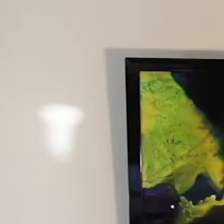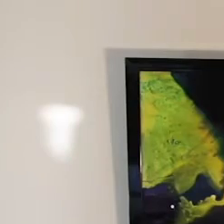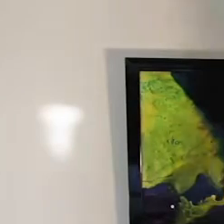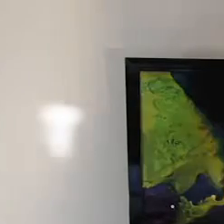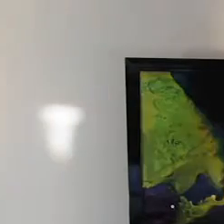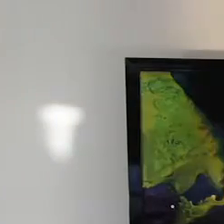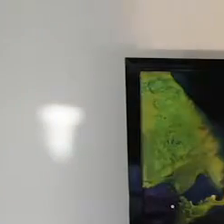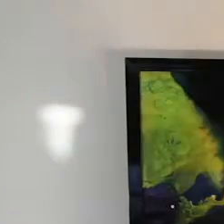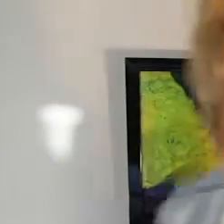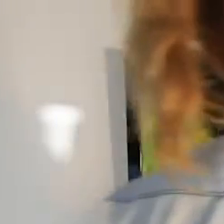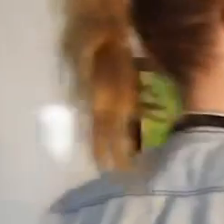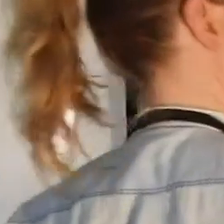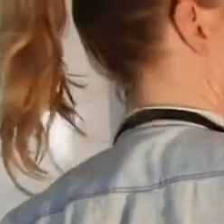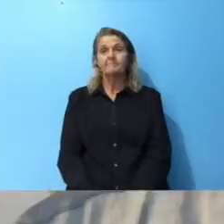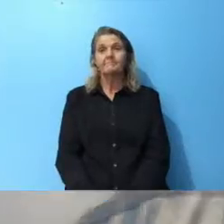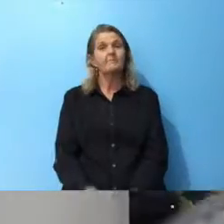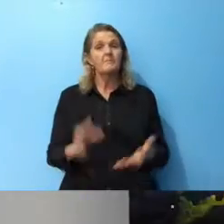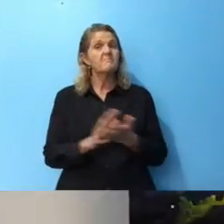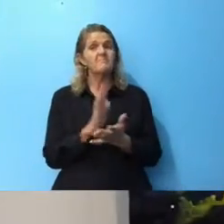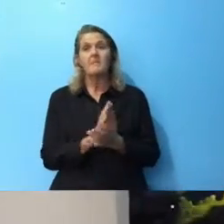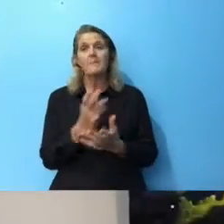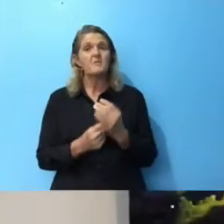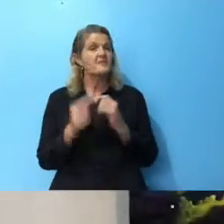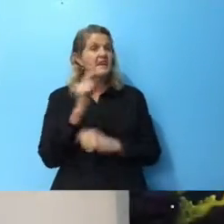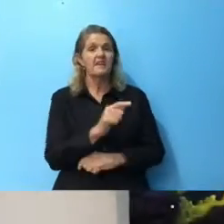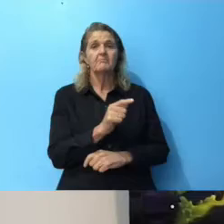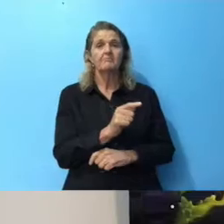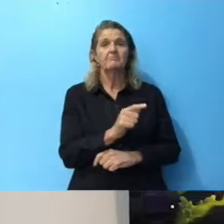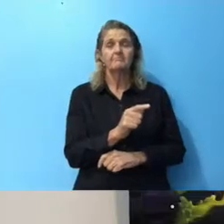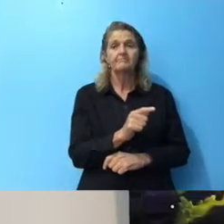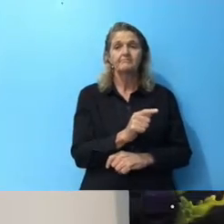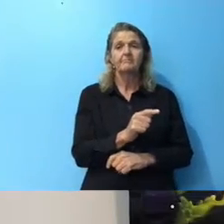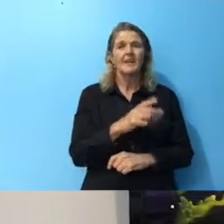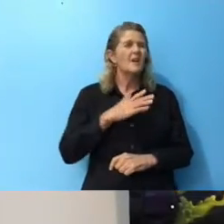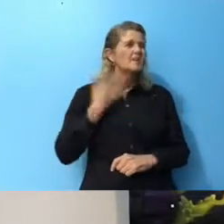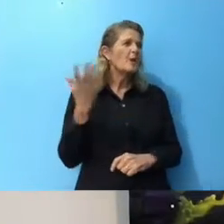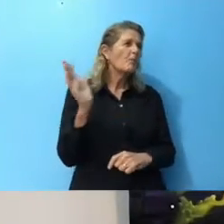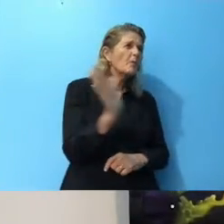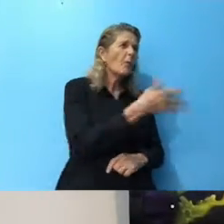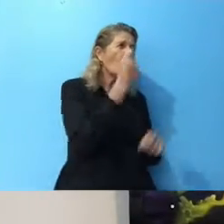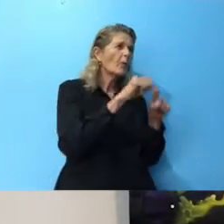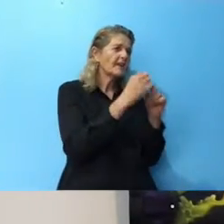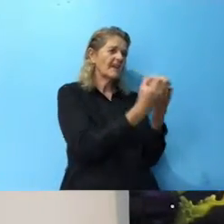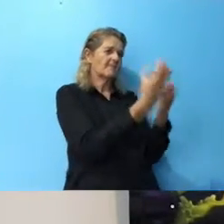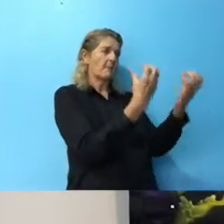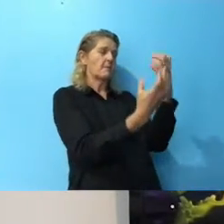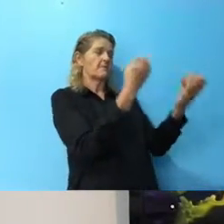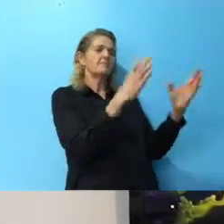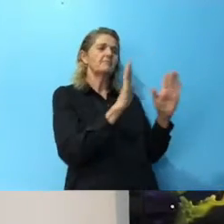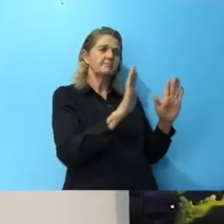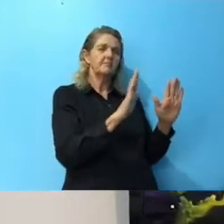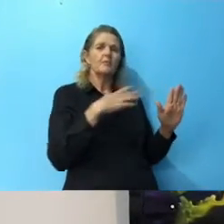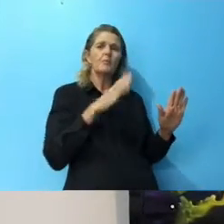Okay, I'm pretty happy with that. I don't want them all coming forward. So I'm going to leave those other ones. I'm